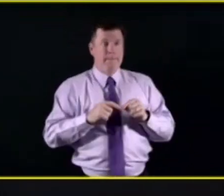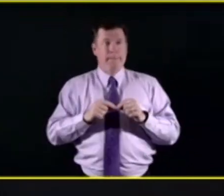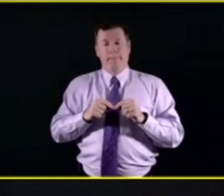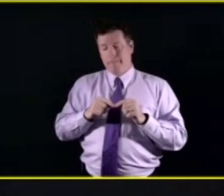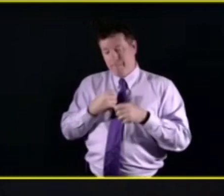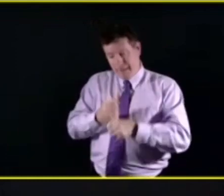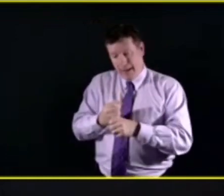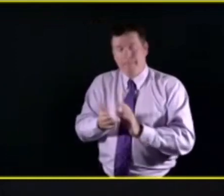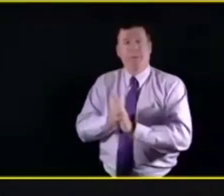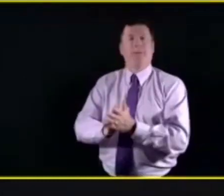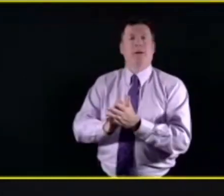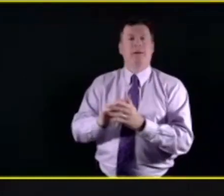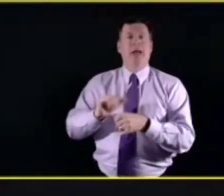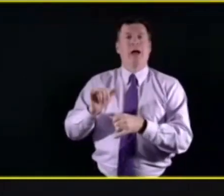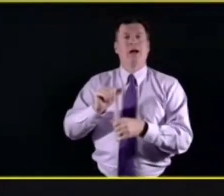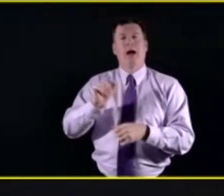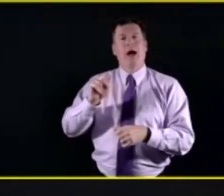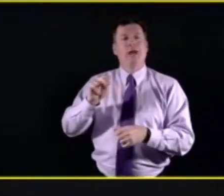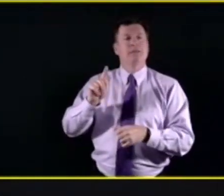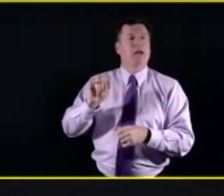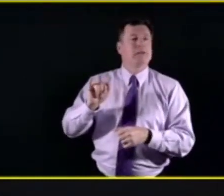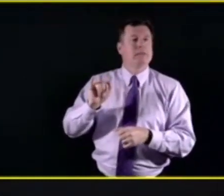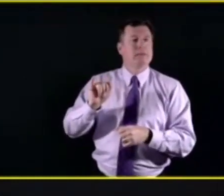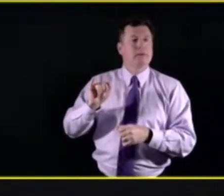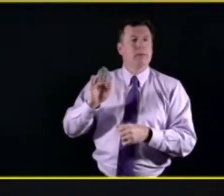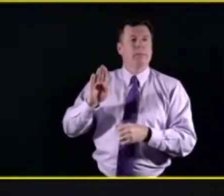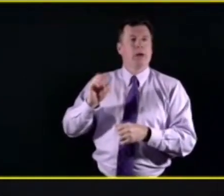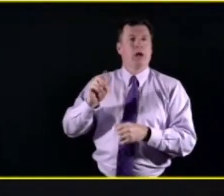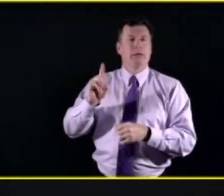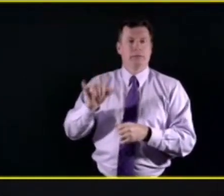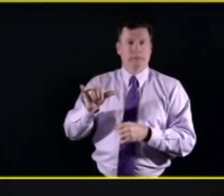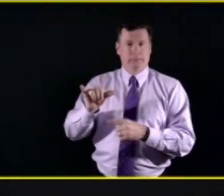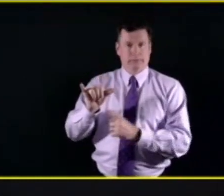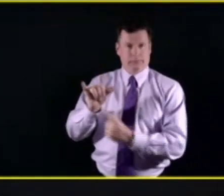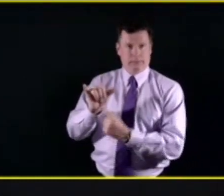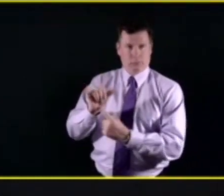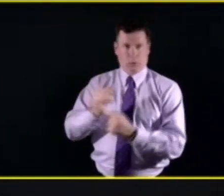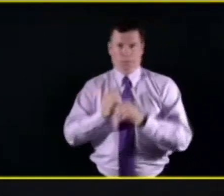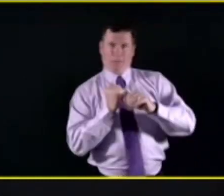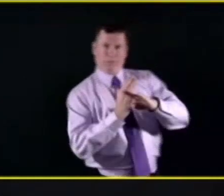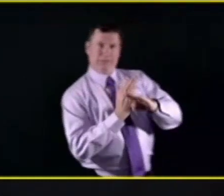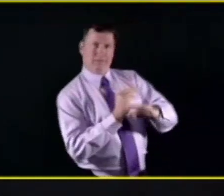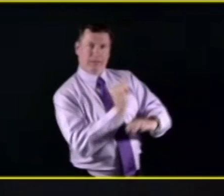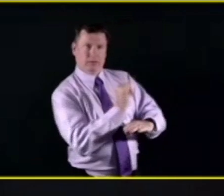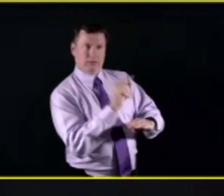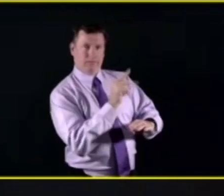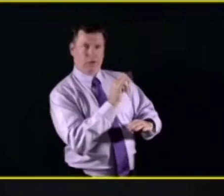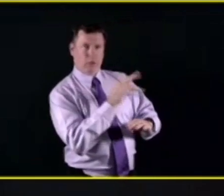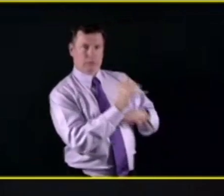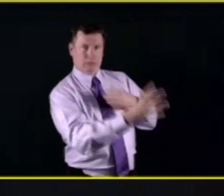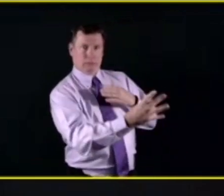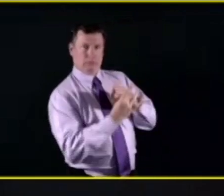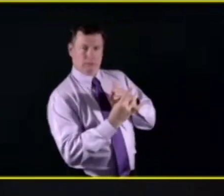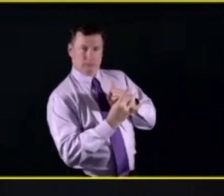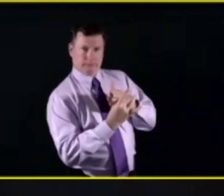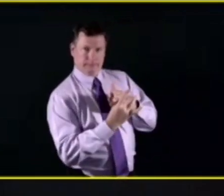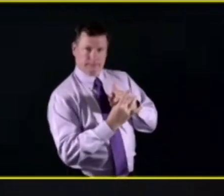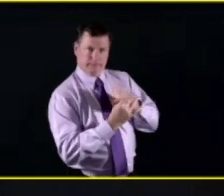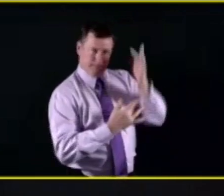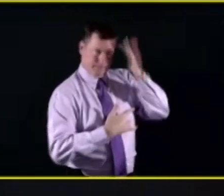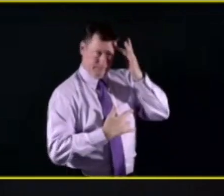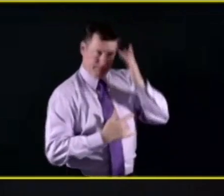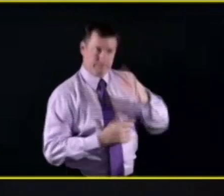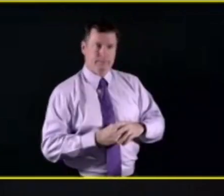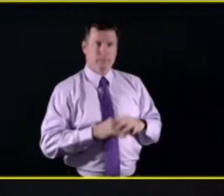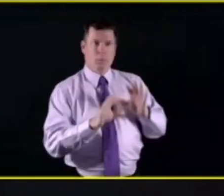neutralize the virus and prevent it from attacking and infecting your cells. And so the piece of